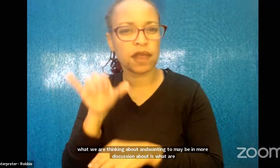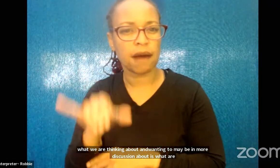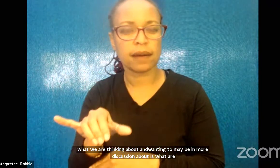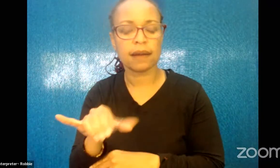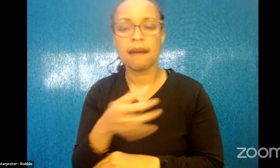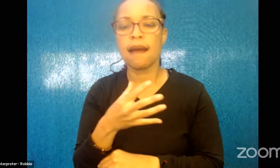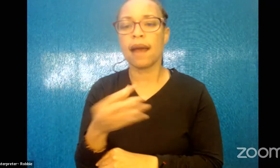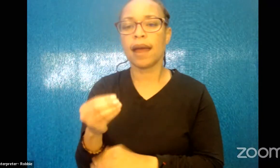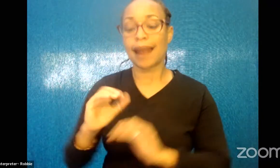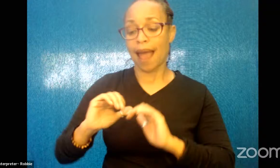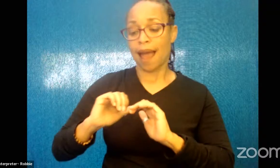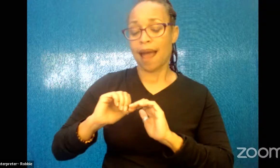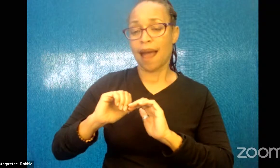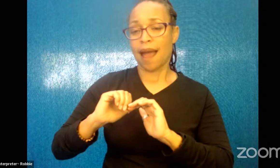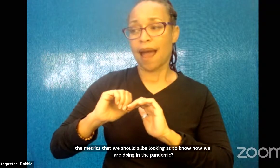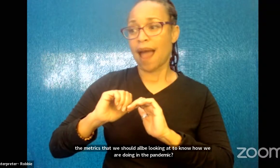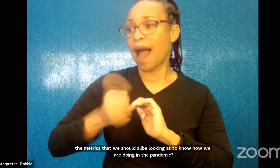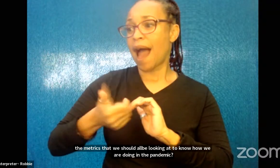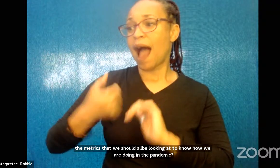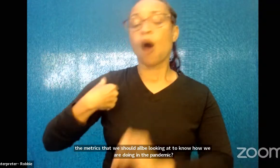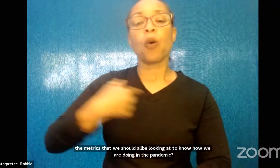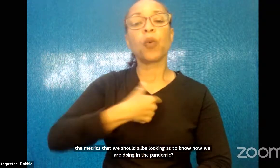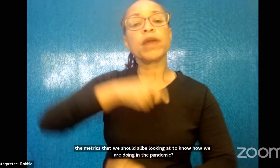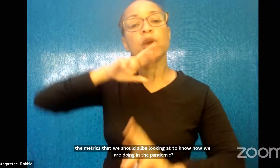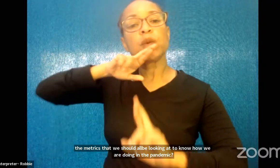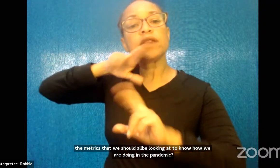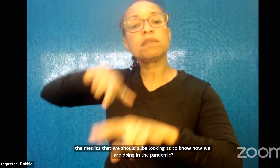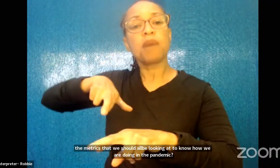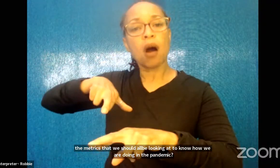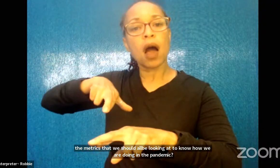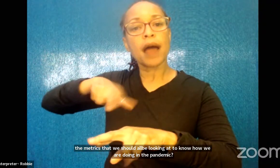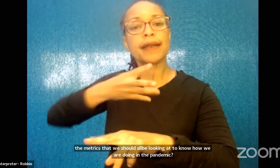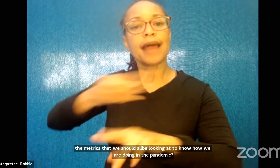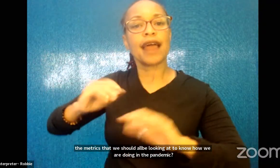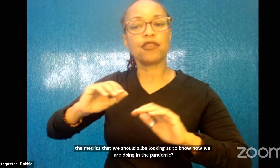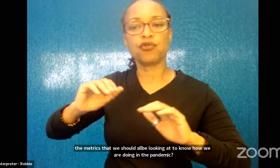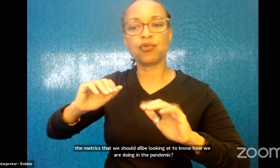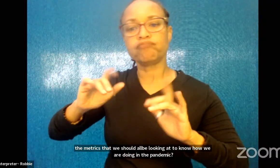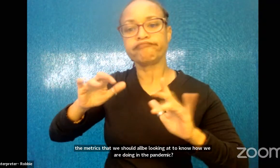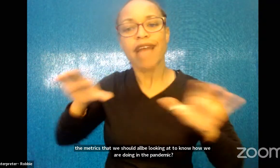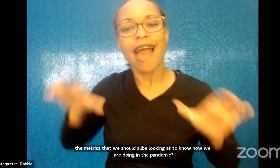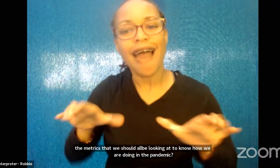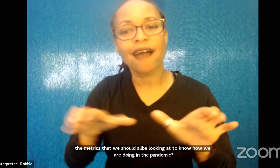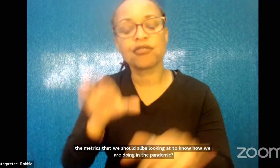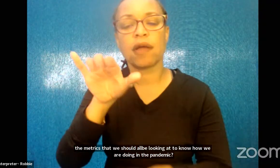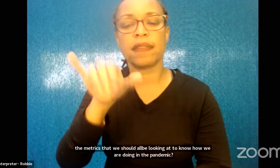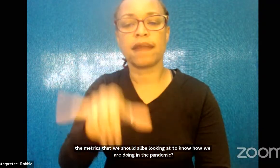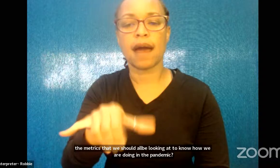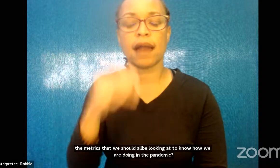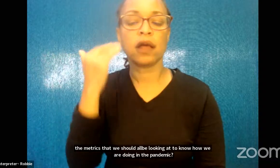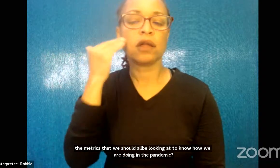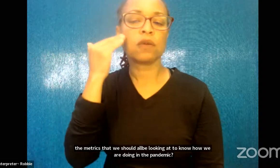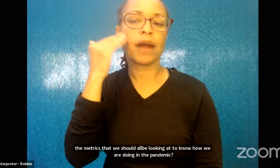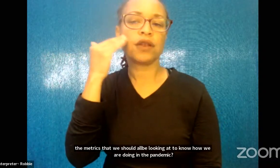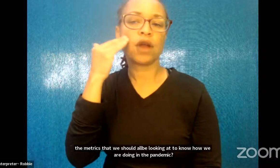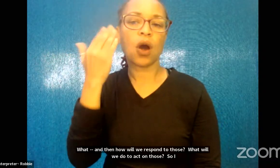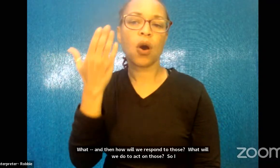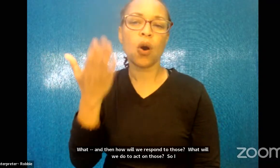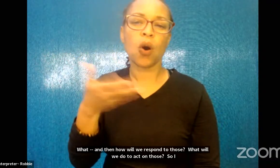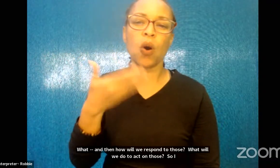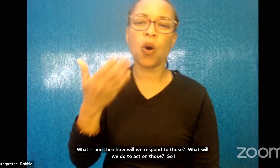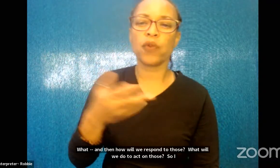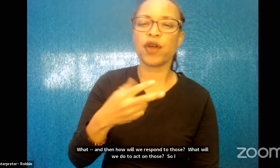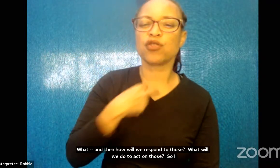then how will we respond to those? What will we do to act on those? And so I know that there's sort of talk of